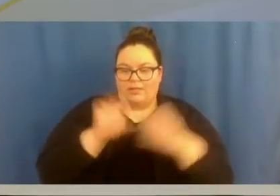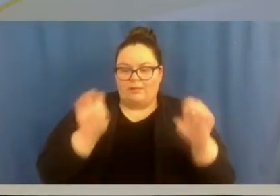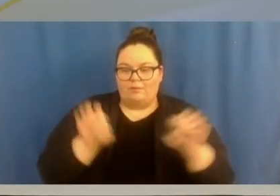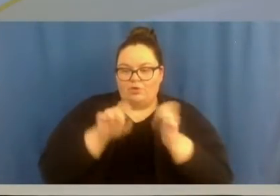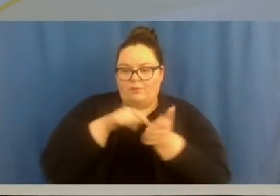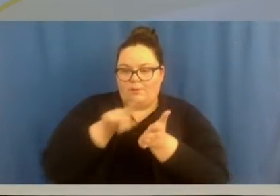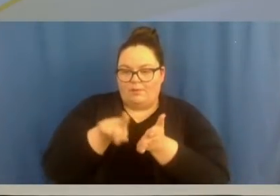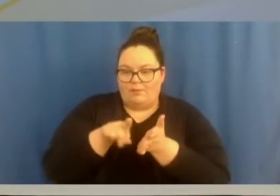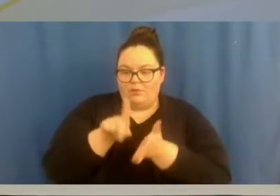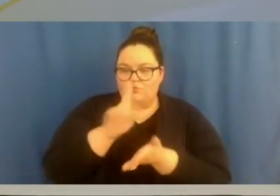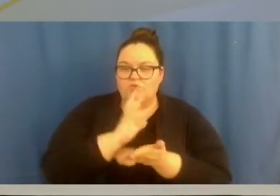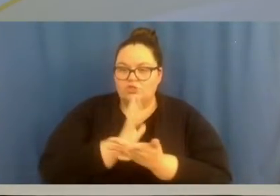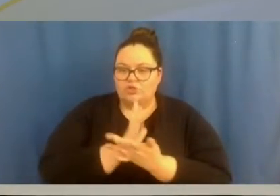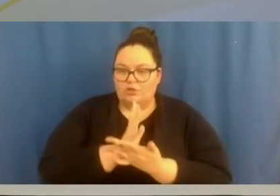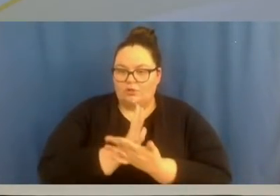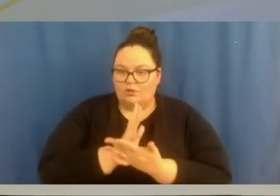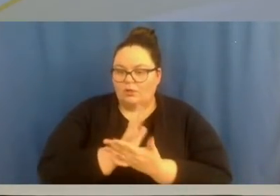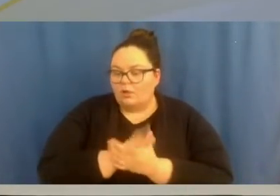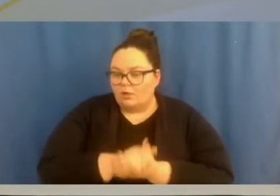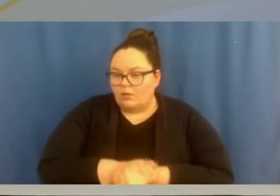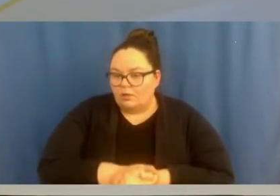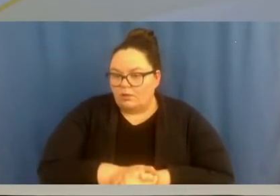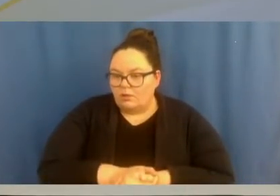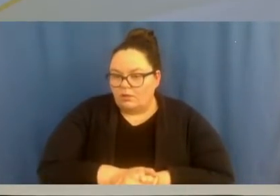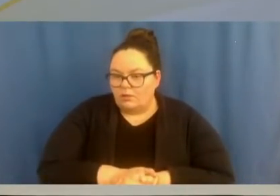every sort of,